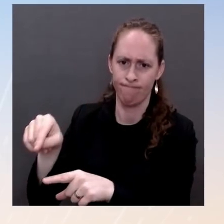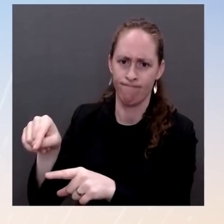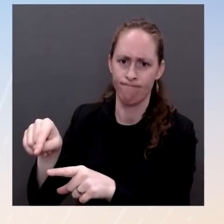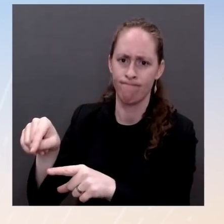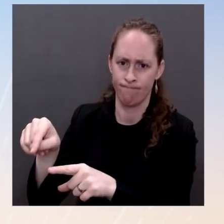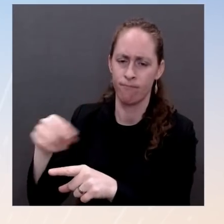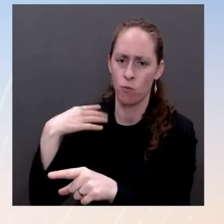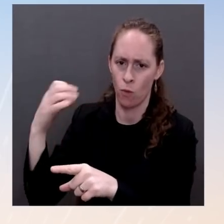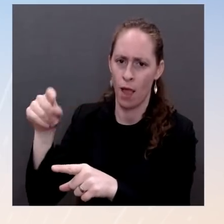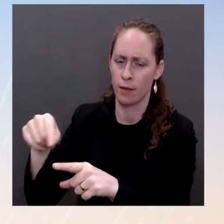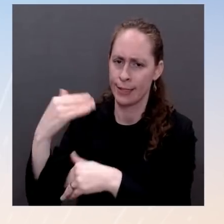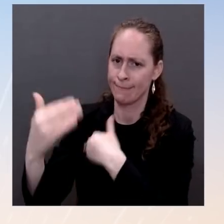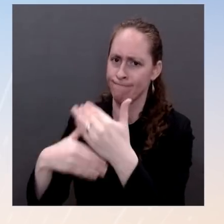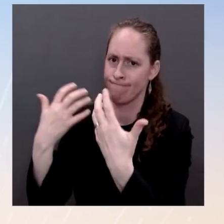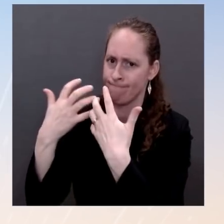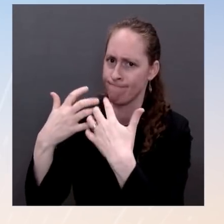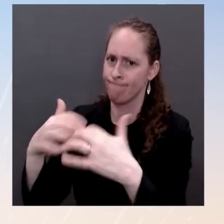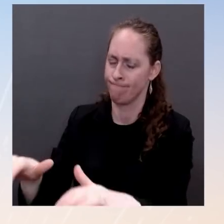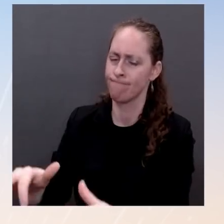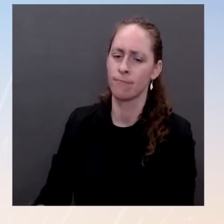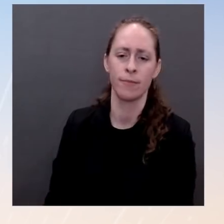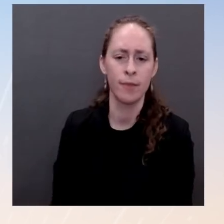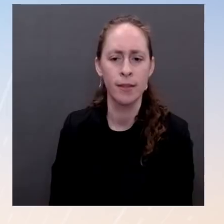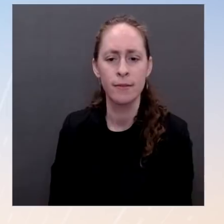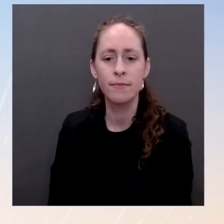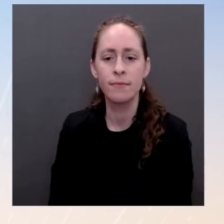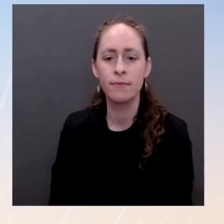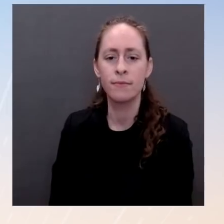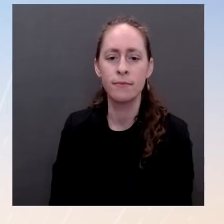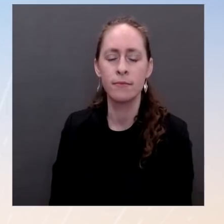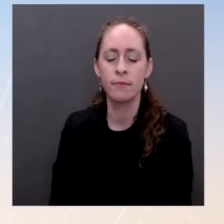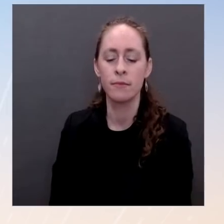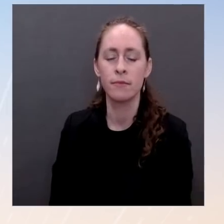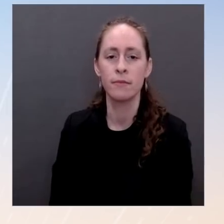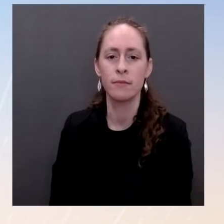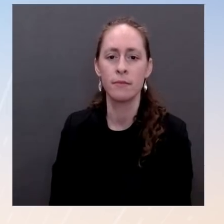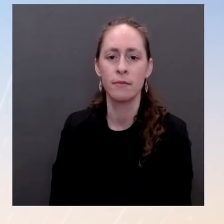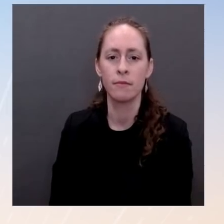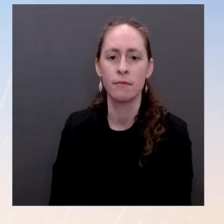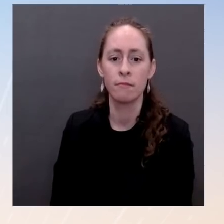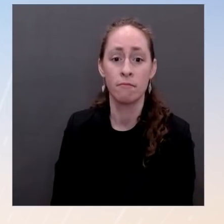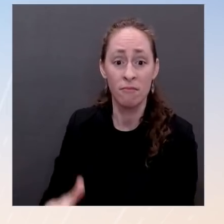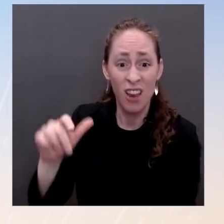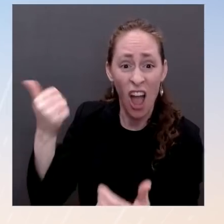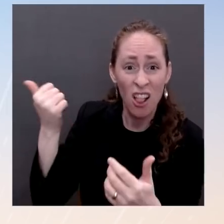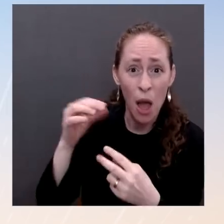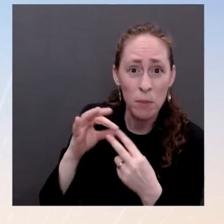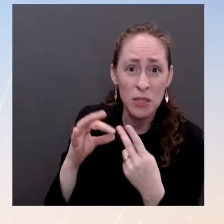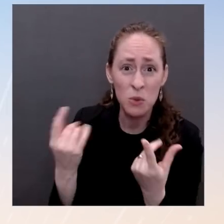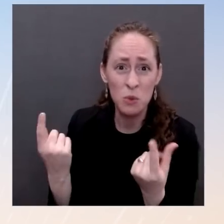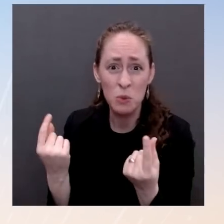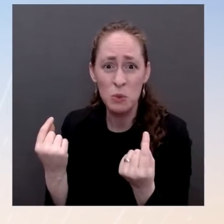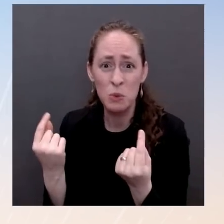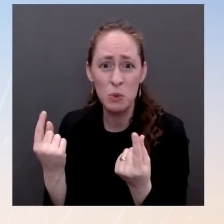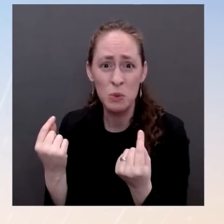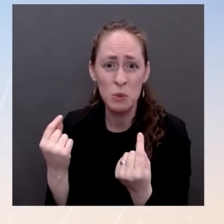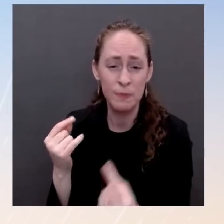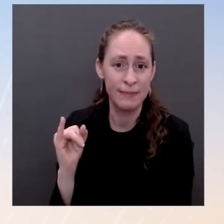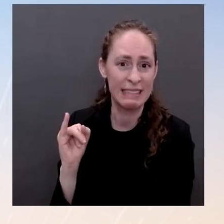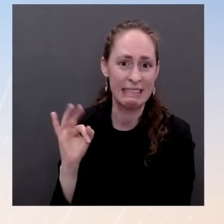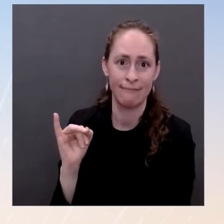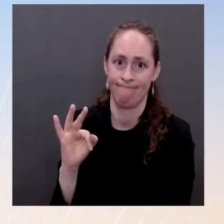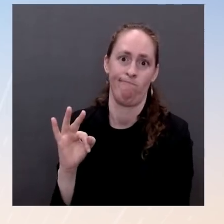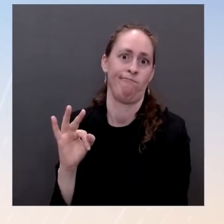other options if it stalls in committee? You know, there appears to be some question about whether the Senate as a whole can advance these nominations. Is that